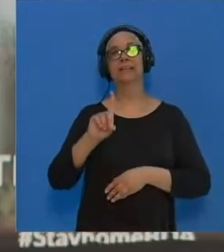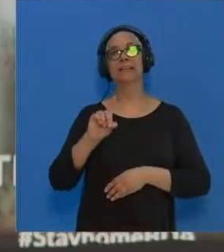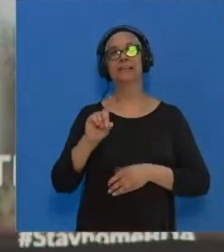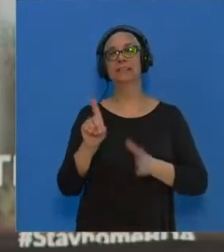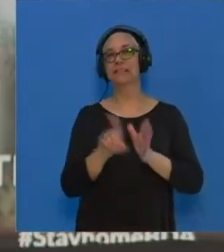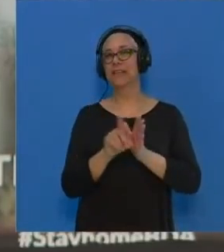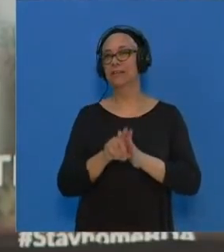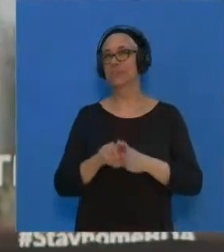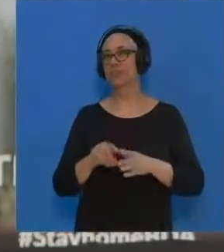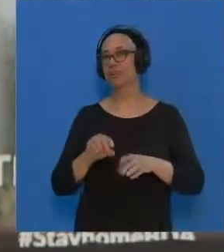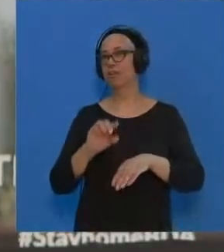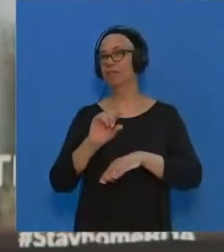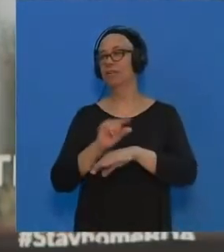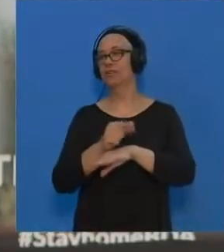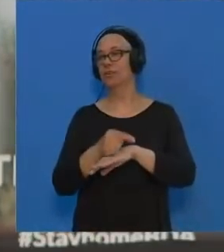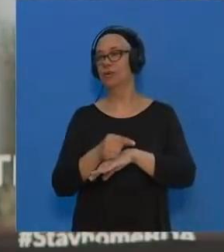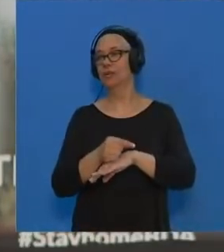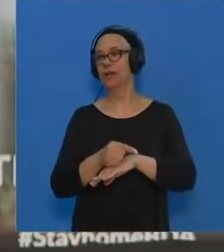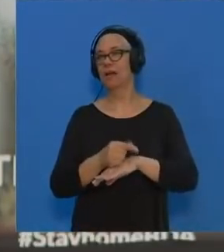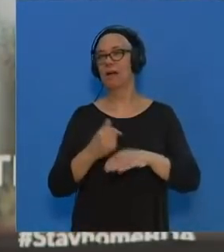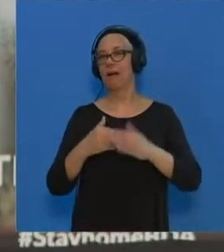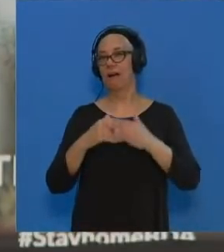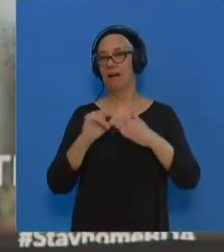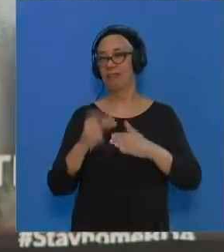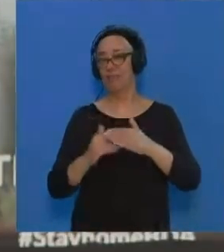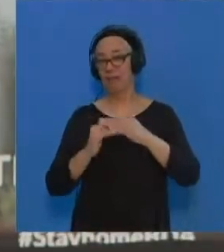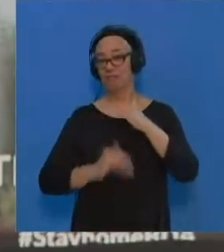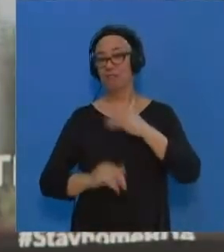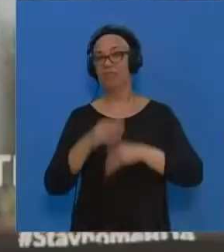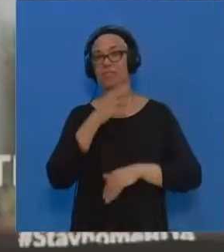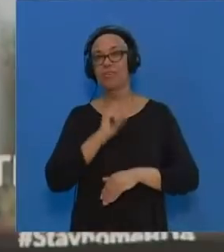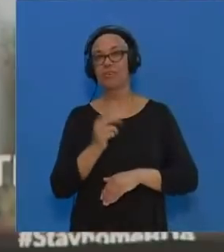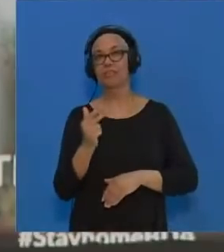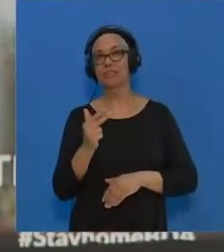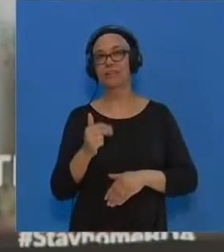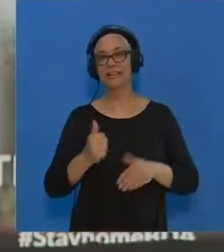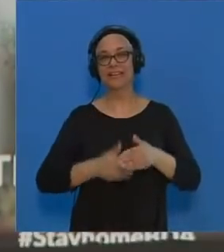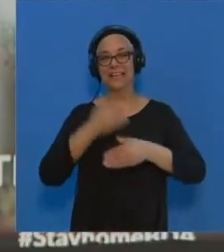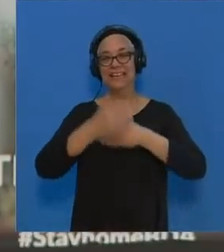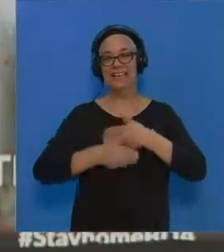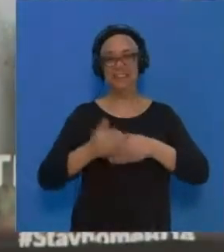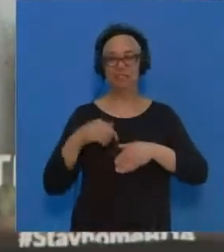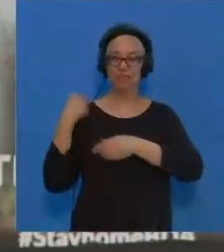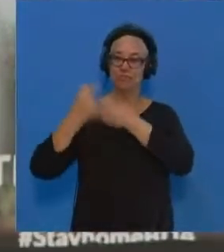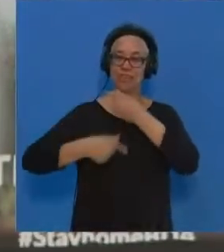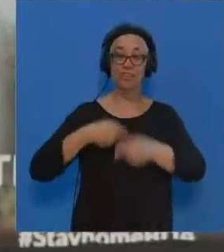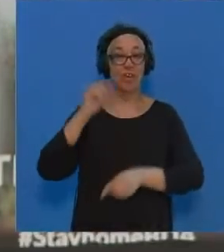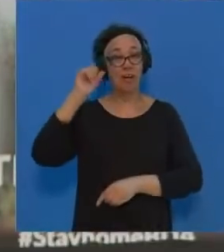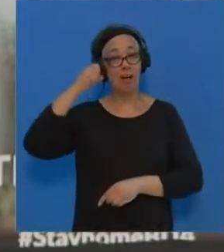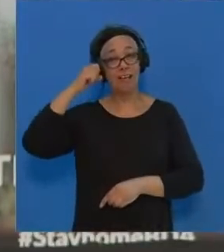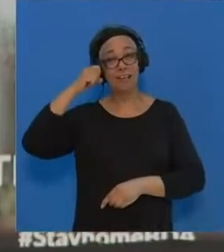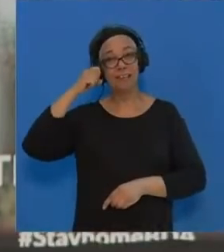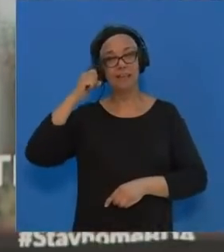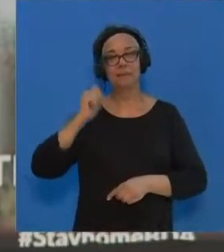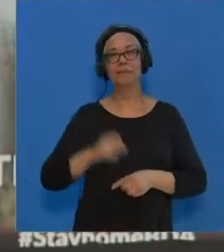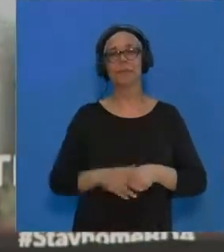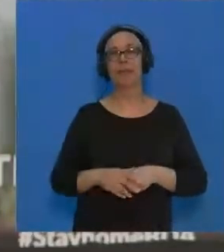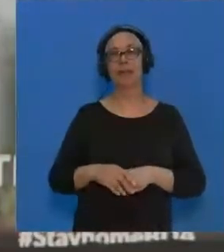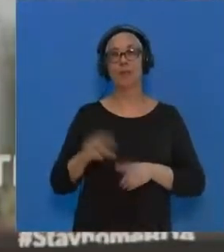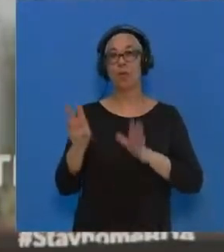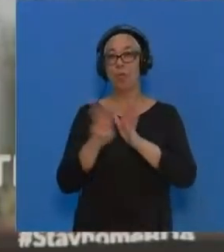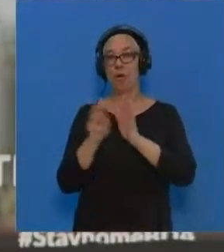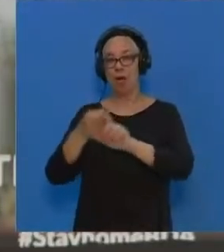Colts, under 13 champions, the Next Generation Onions, under 15 champions, Warwick Archer Bows, and the